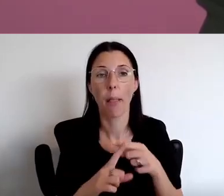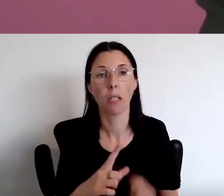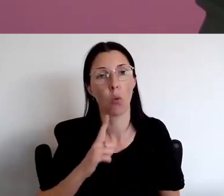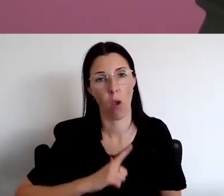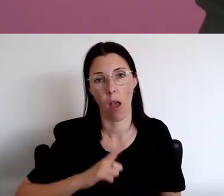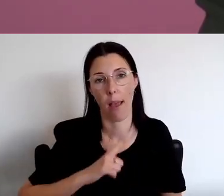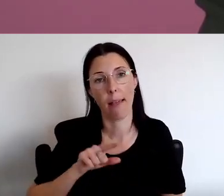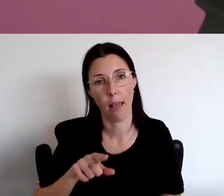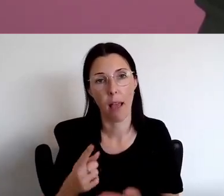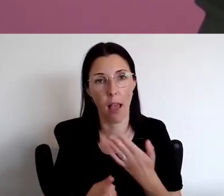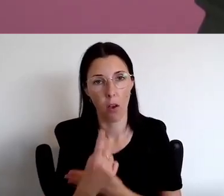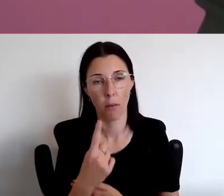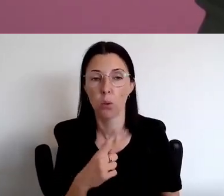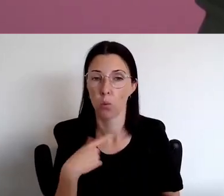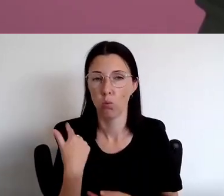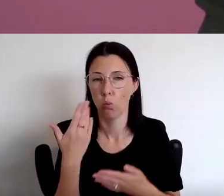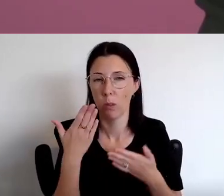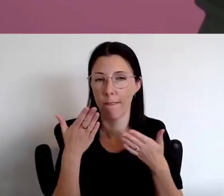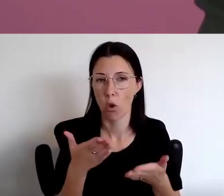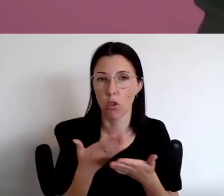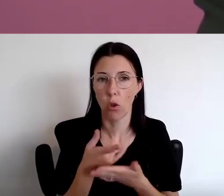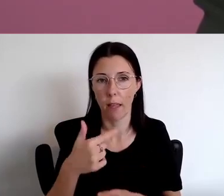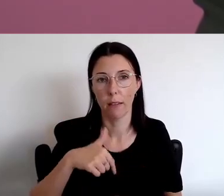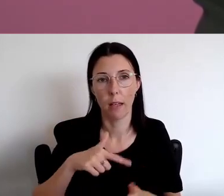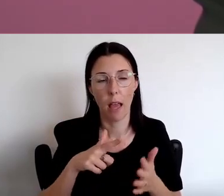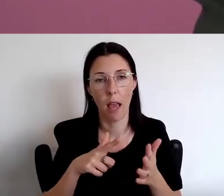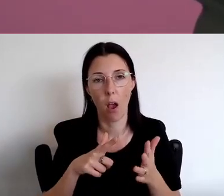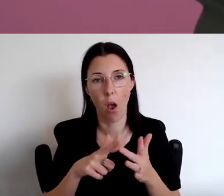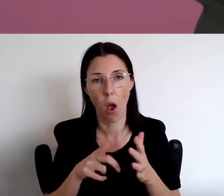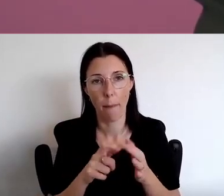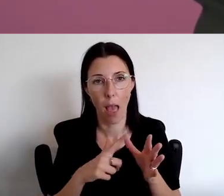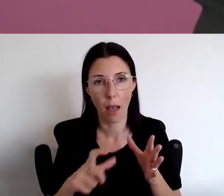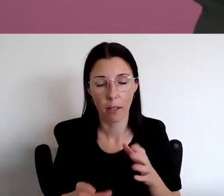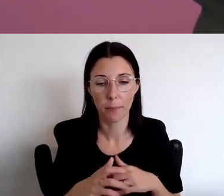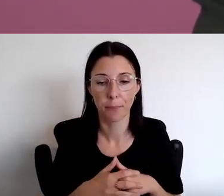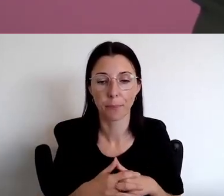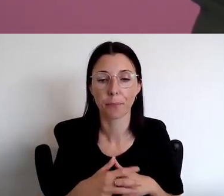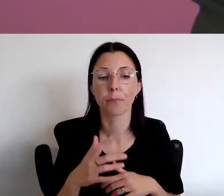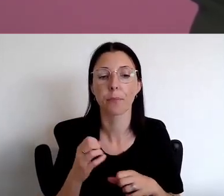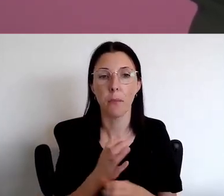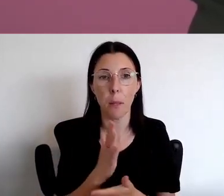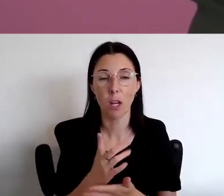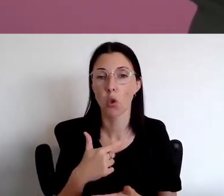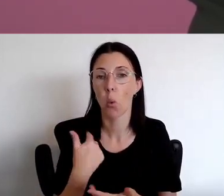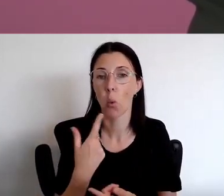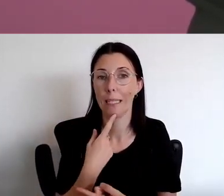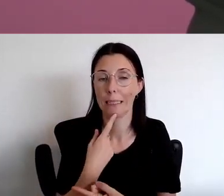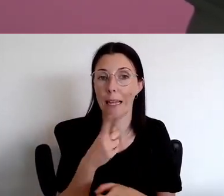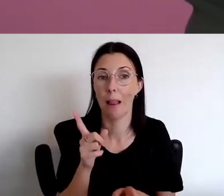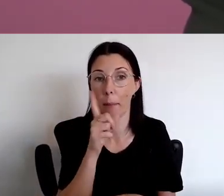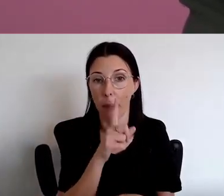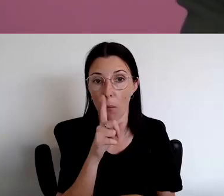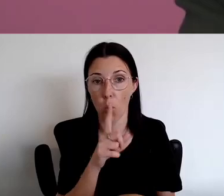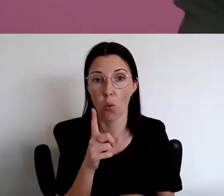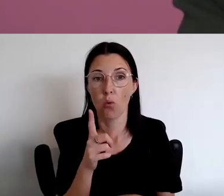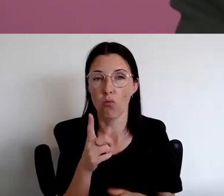we've worked on here at IBAC as well, to make sure that when we tell people an outcome of what we're doing, that we give some reasons and rationale behind it. Because